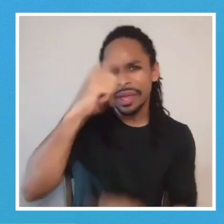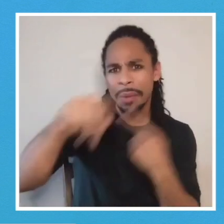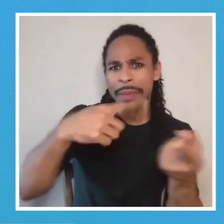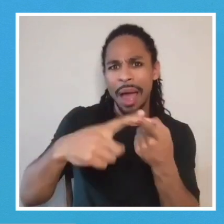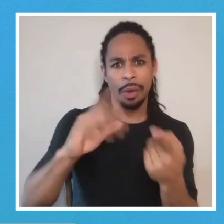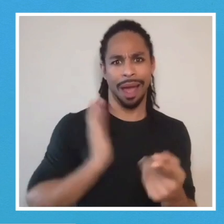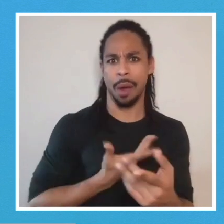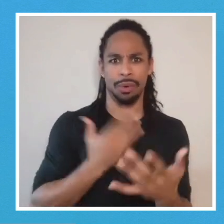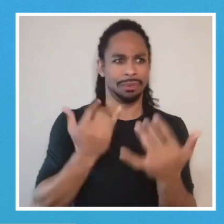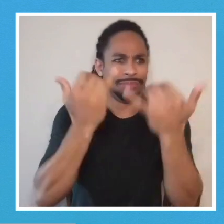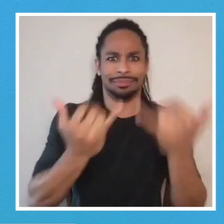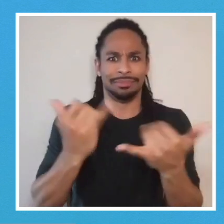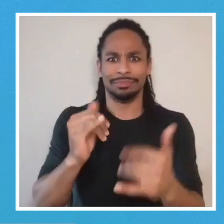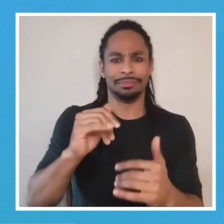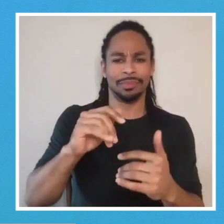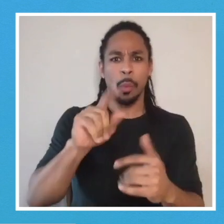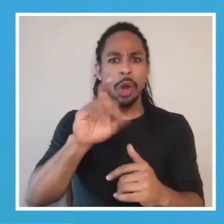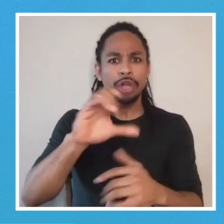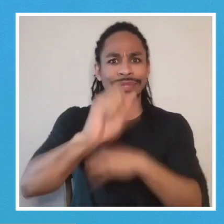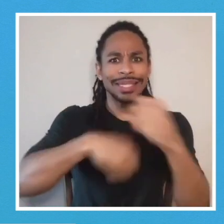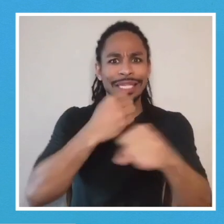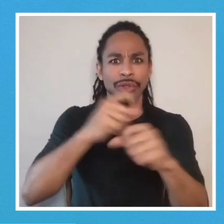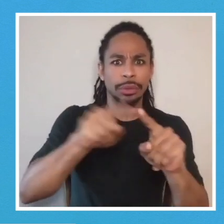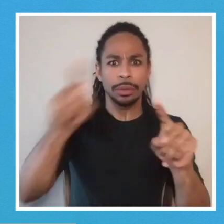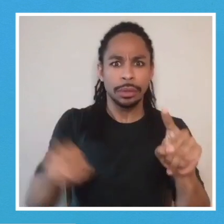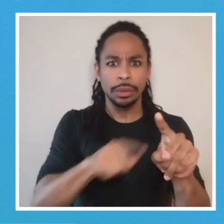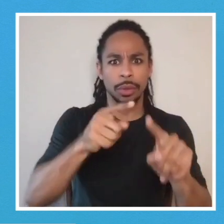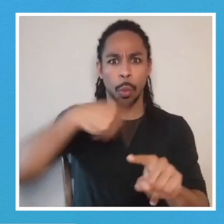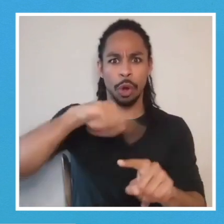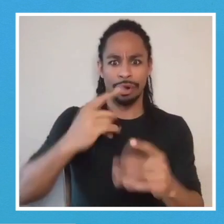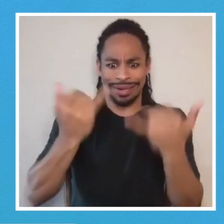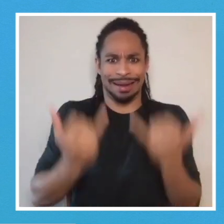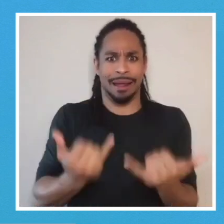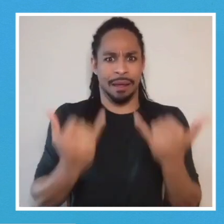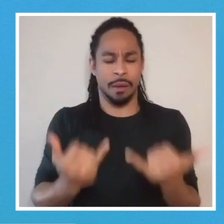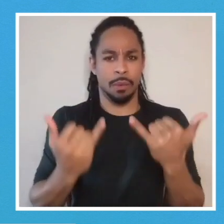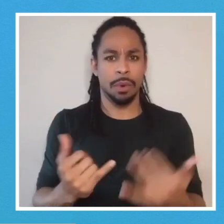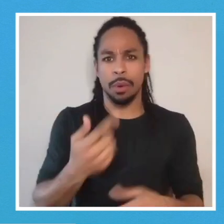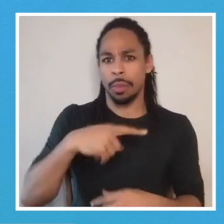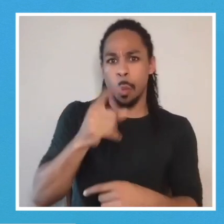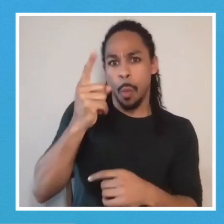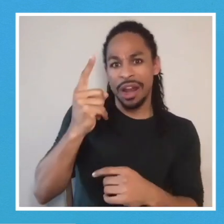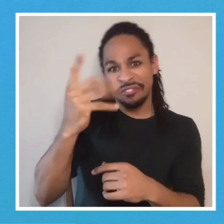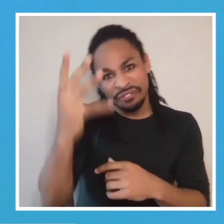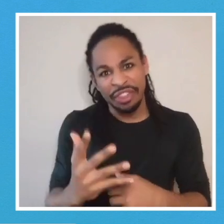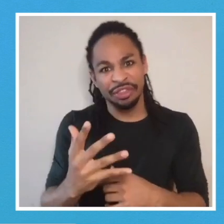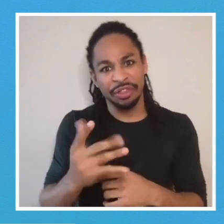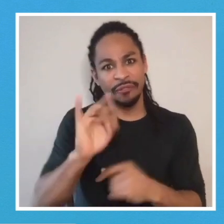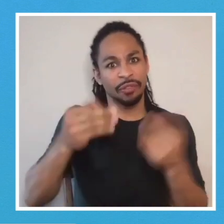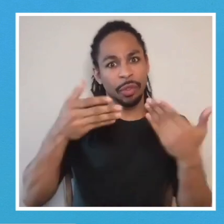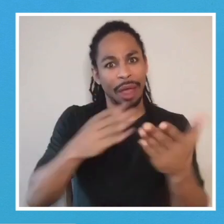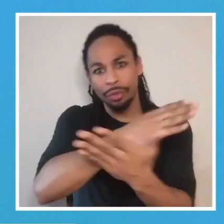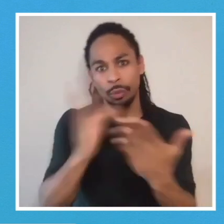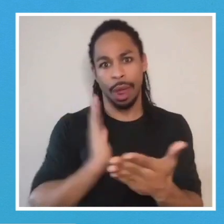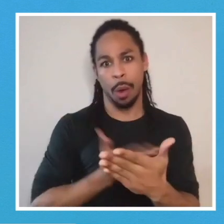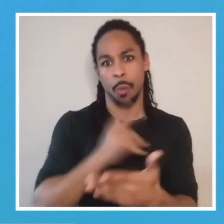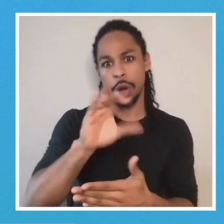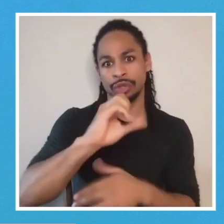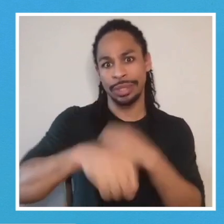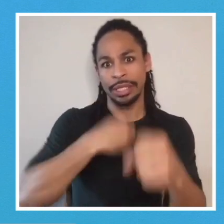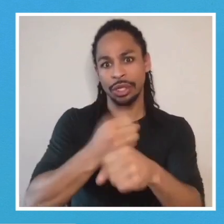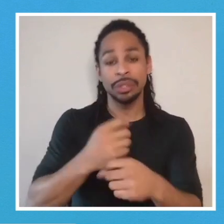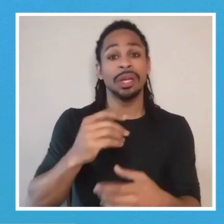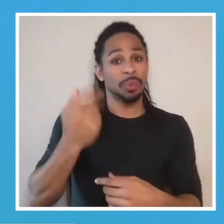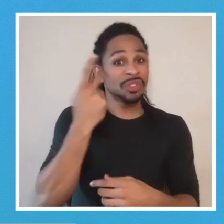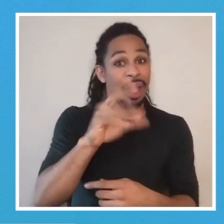the 1/5 of the way through, and what we've seen so far. We've seen 9/11, the Iraq War, the birth